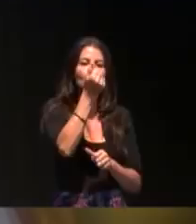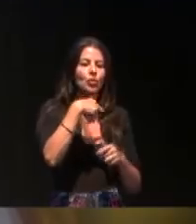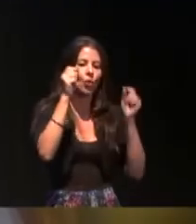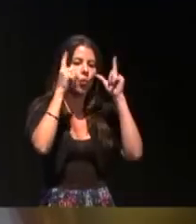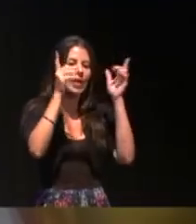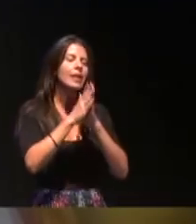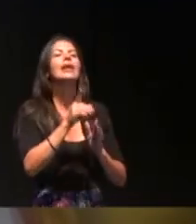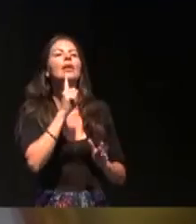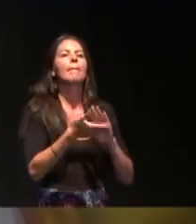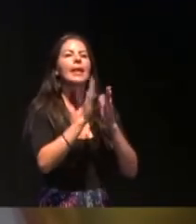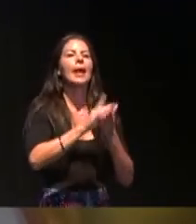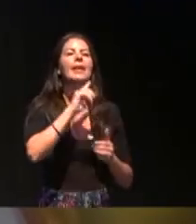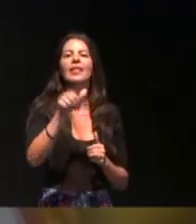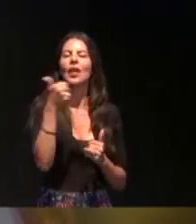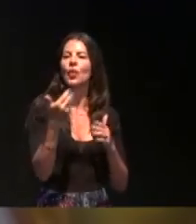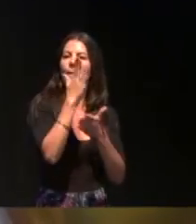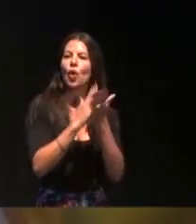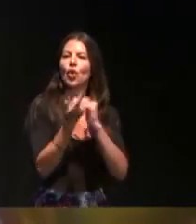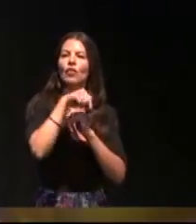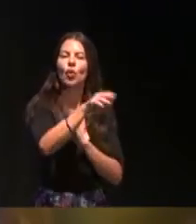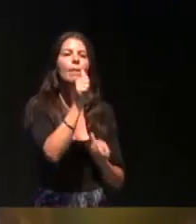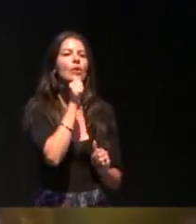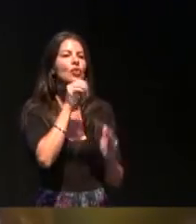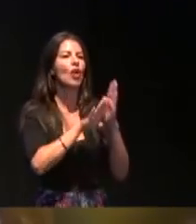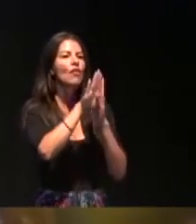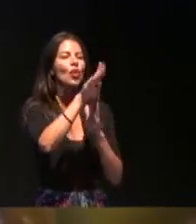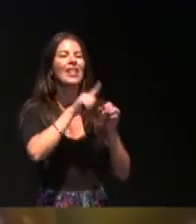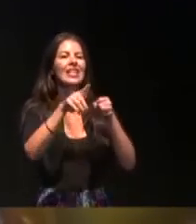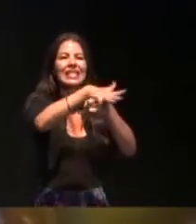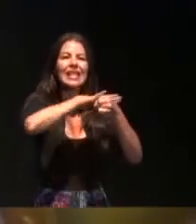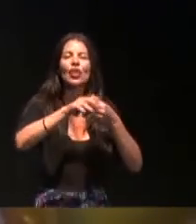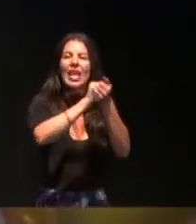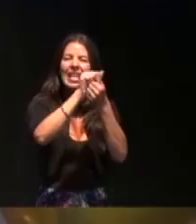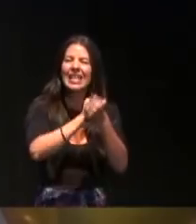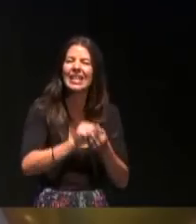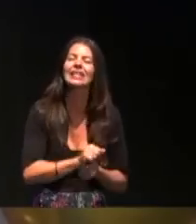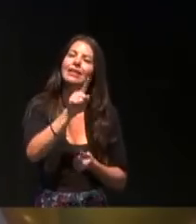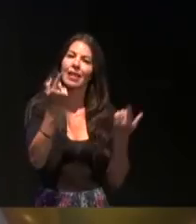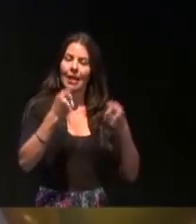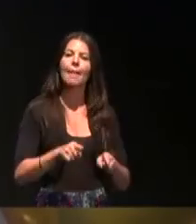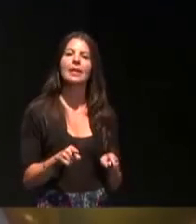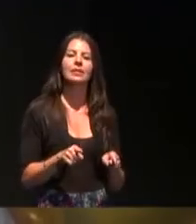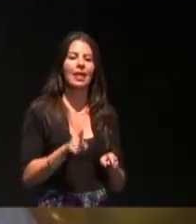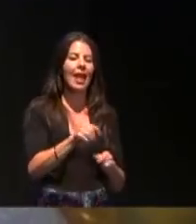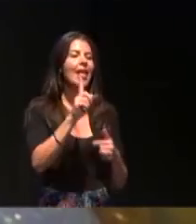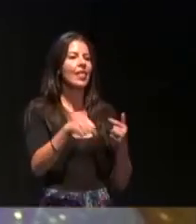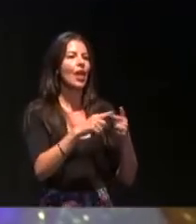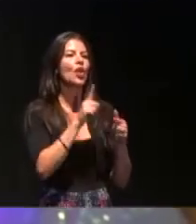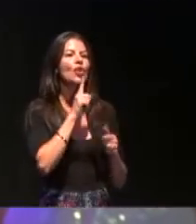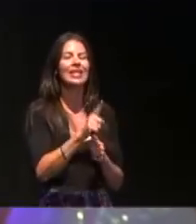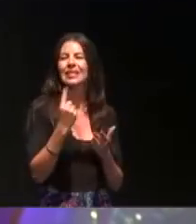enlightenment, really interested in becoming the next stage of your own unfolding, there is a clearing and a cleansing that takes place. And there